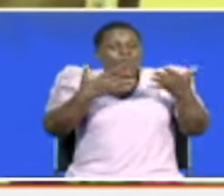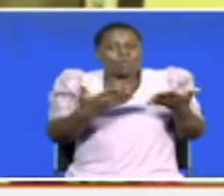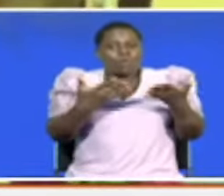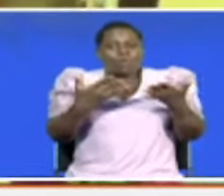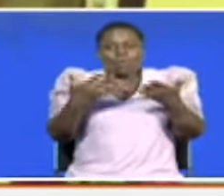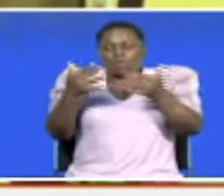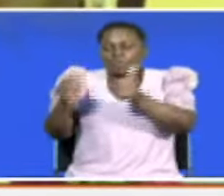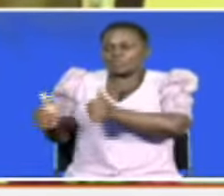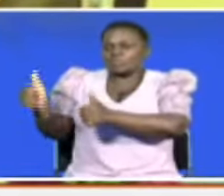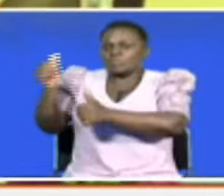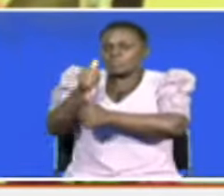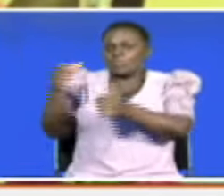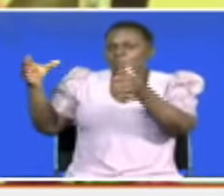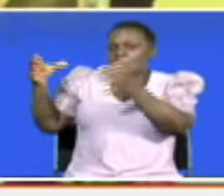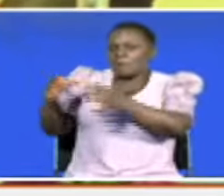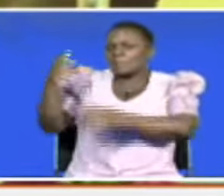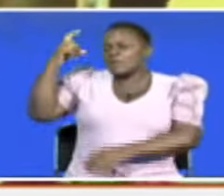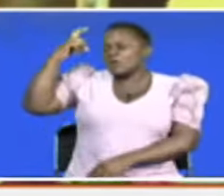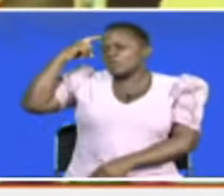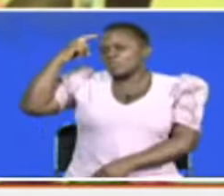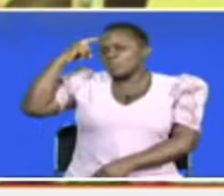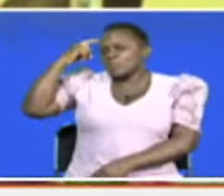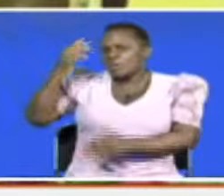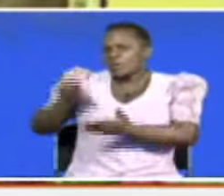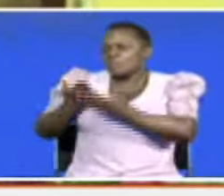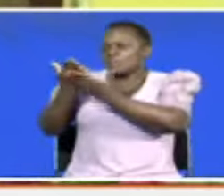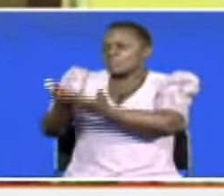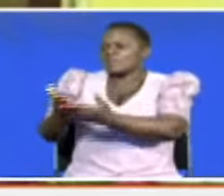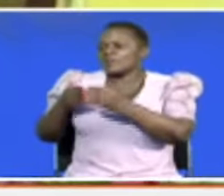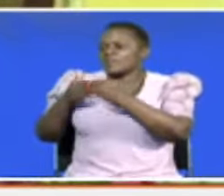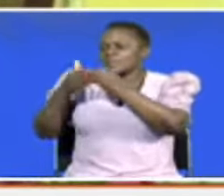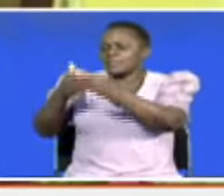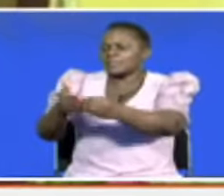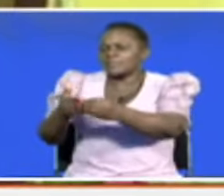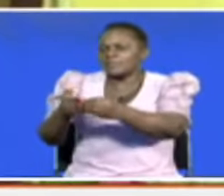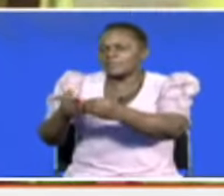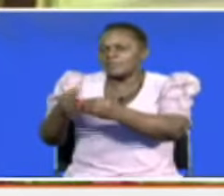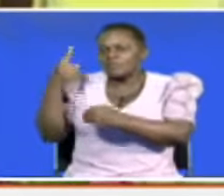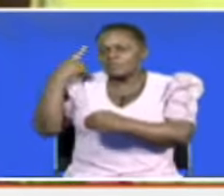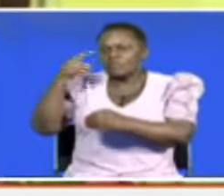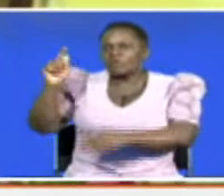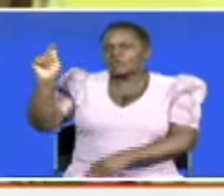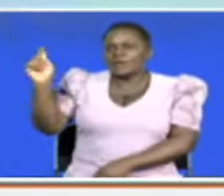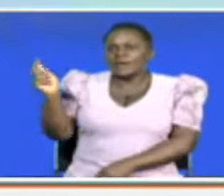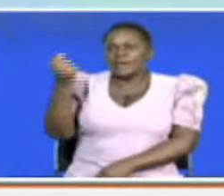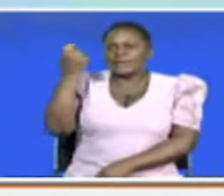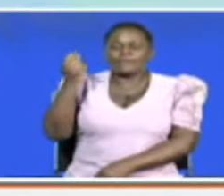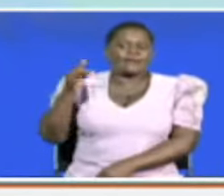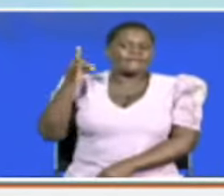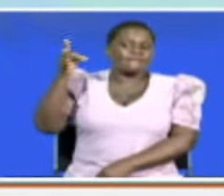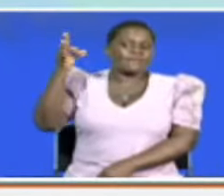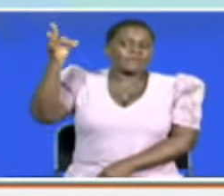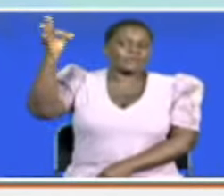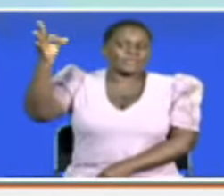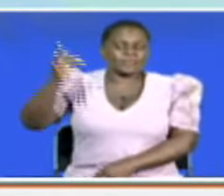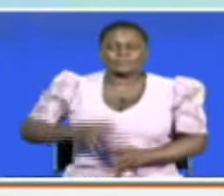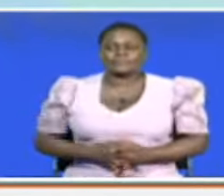rise above populist considerations and provide leadership for the sake of Kenya's future.